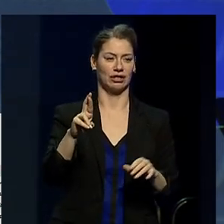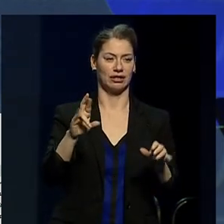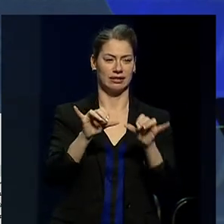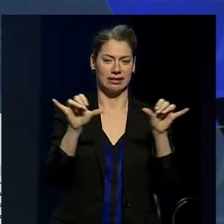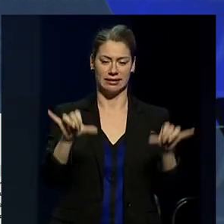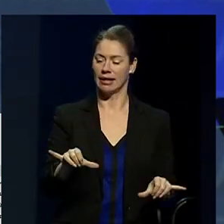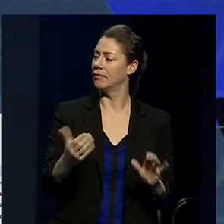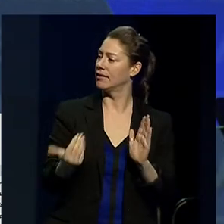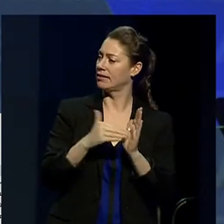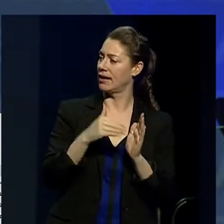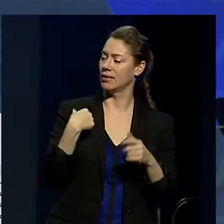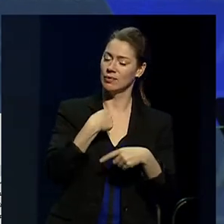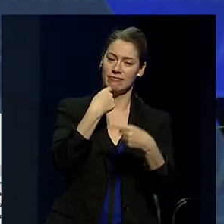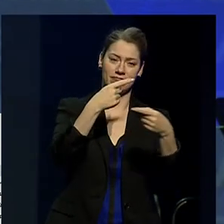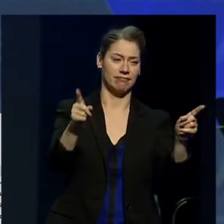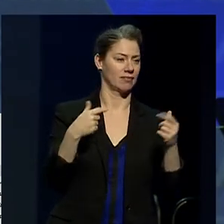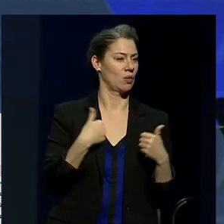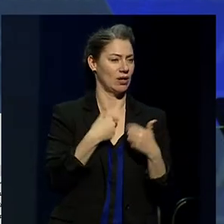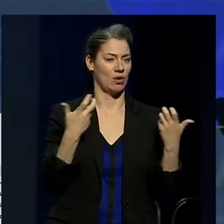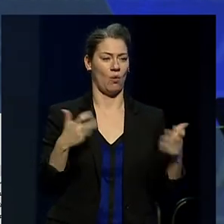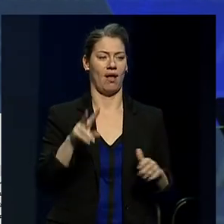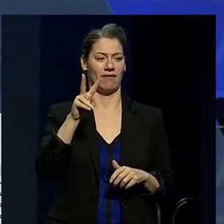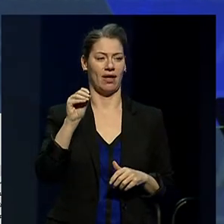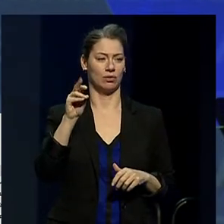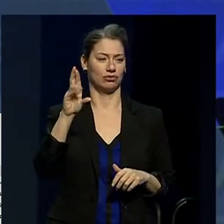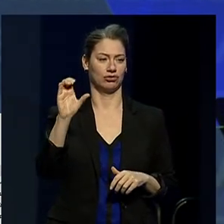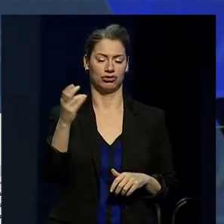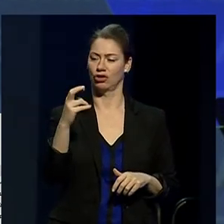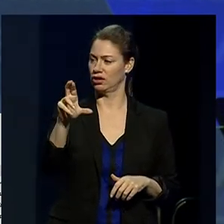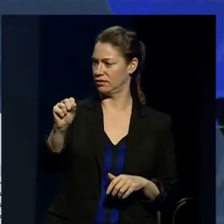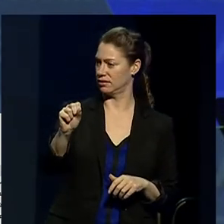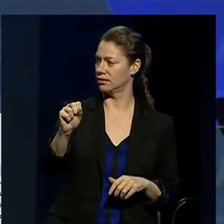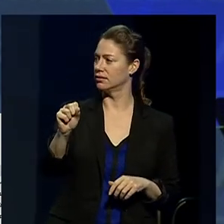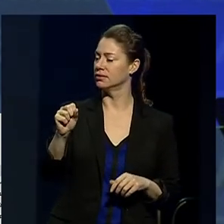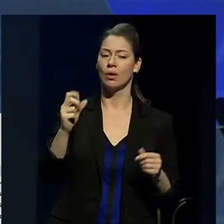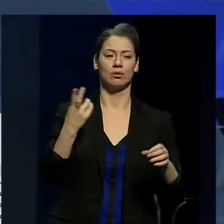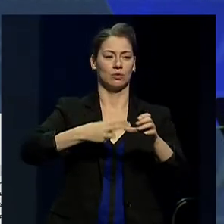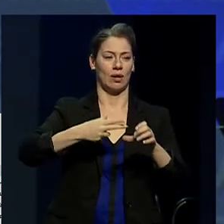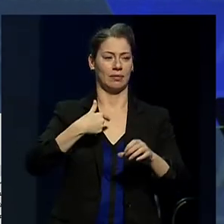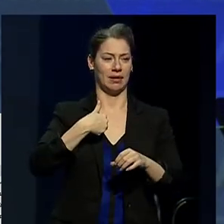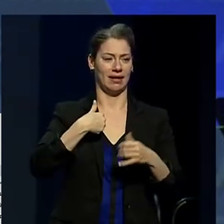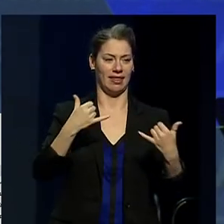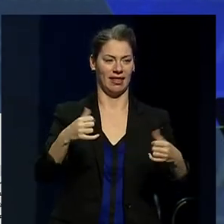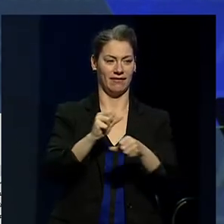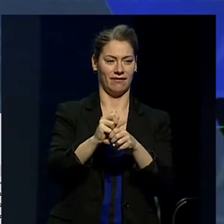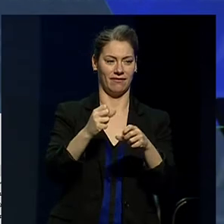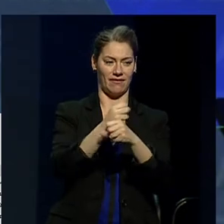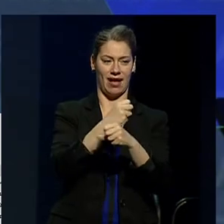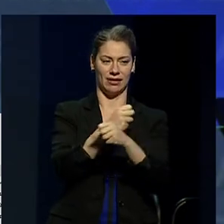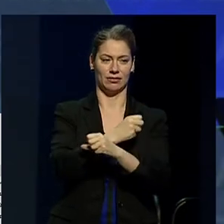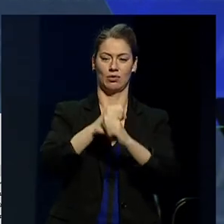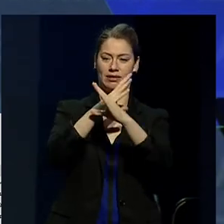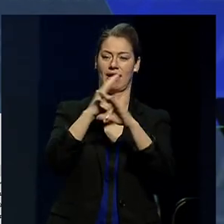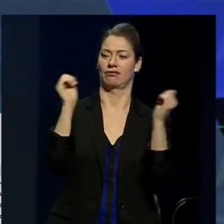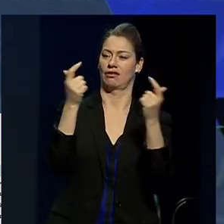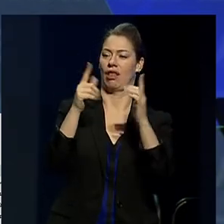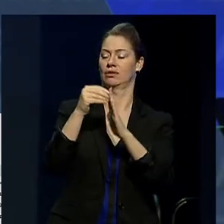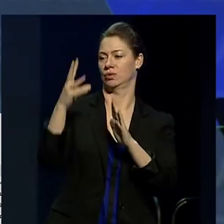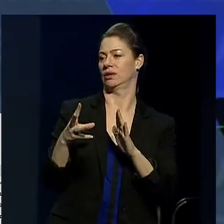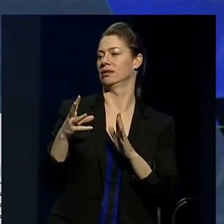again, we do not want vouchers. So will you join me in this fight to protect all our students and to keep our